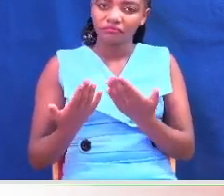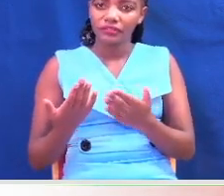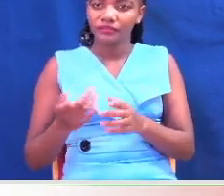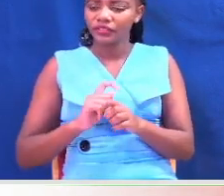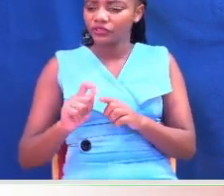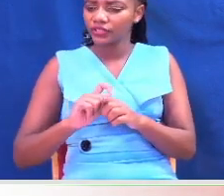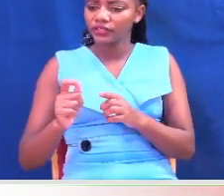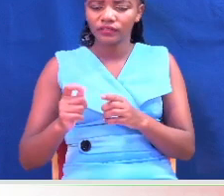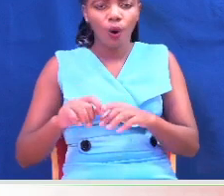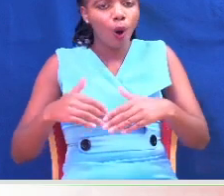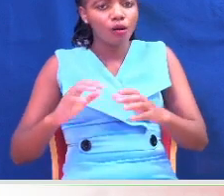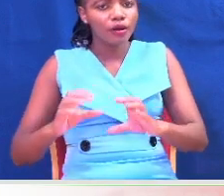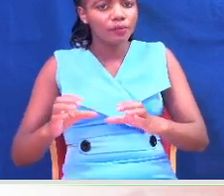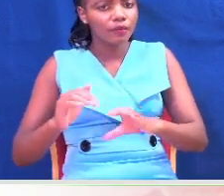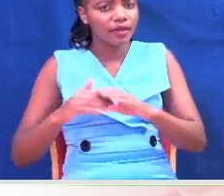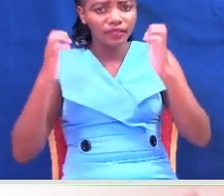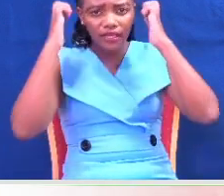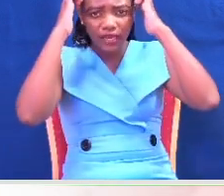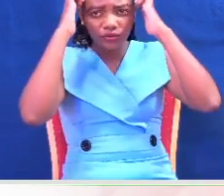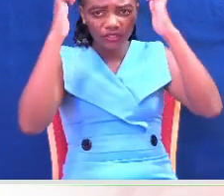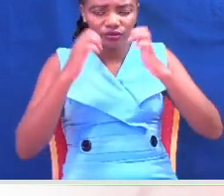postgraduate diploma in education.